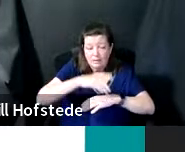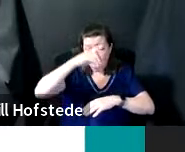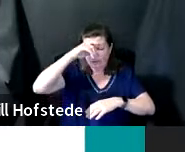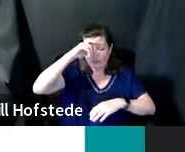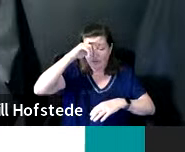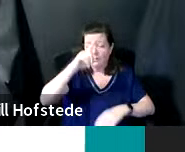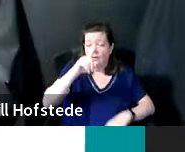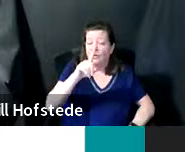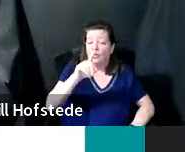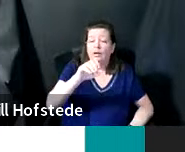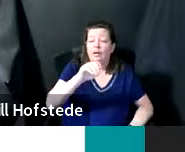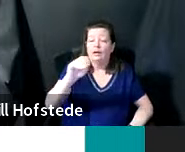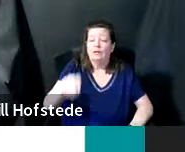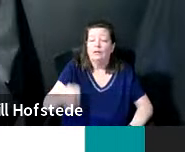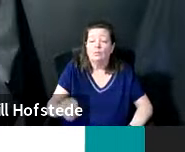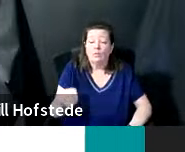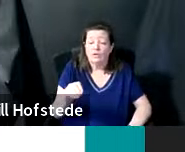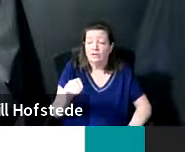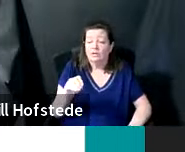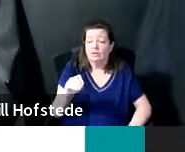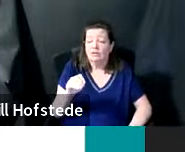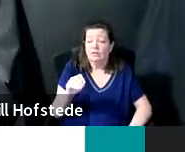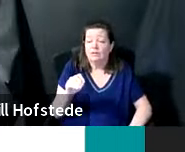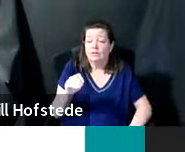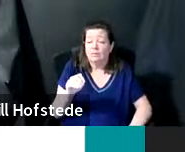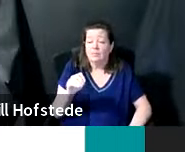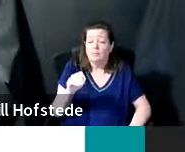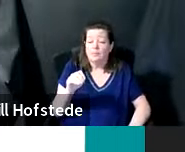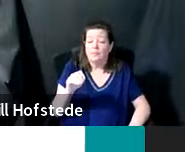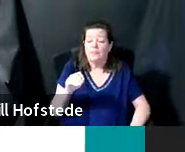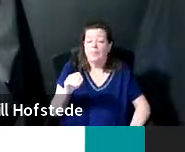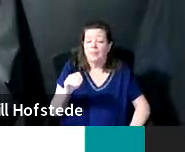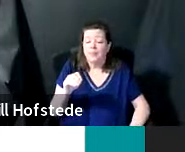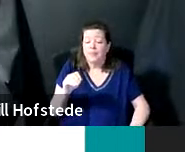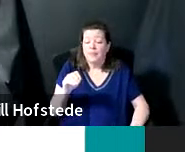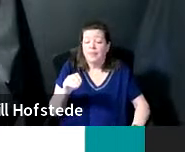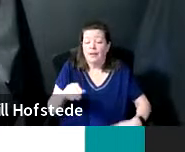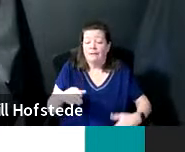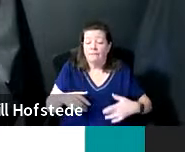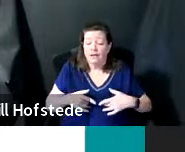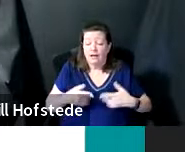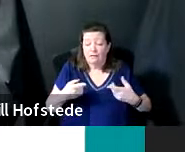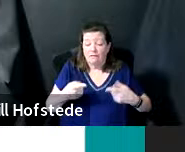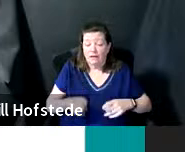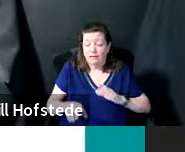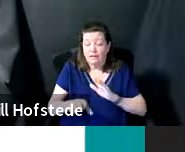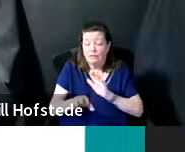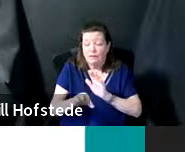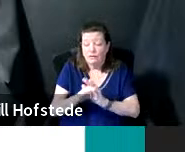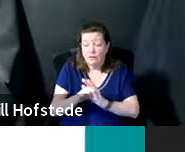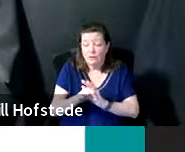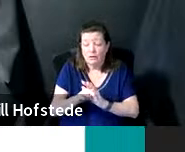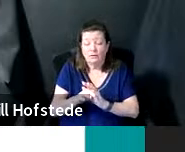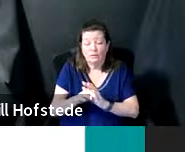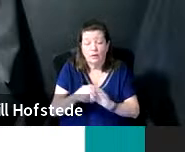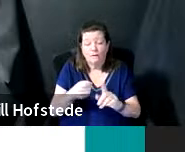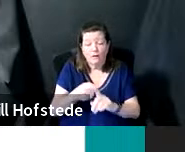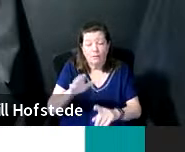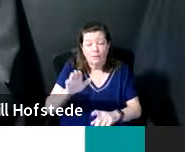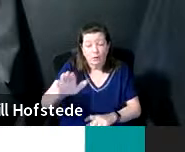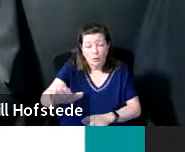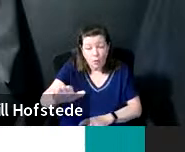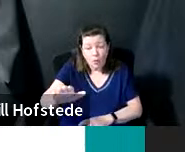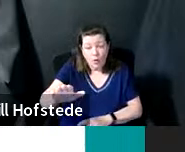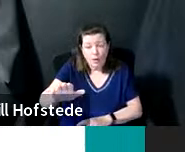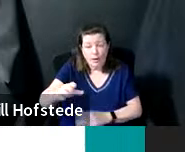100% of the events that we've chosen came from your input. So thank